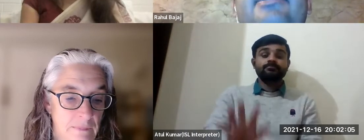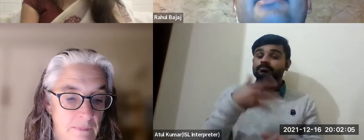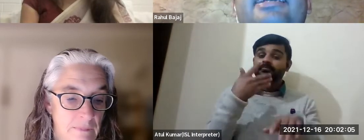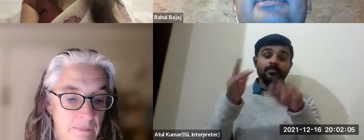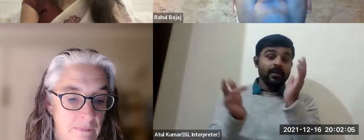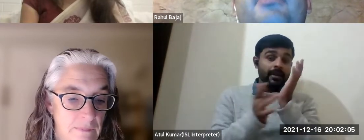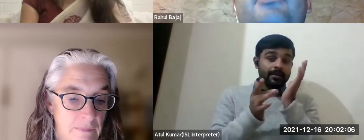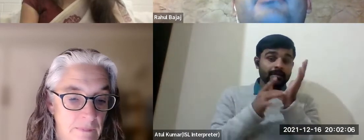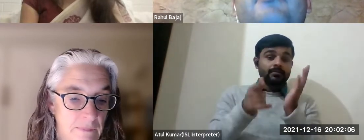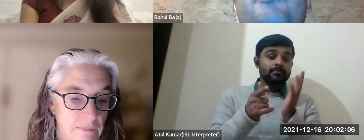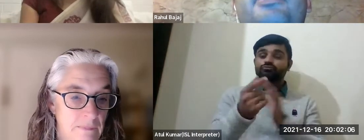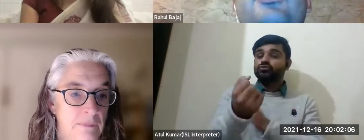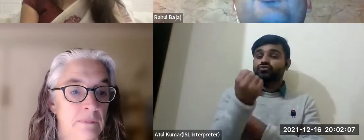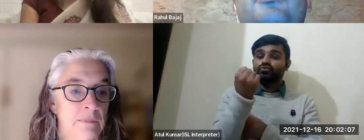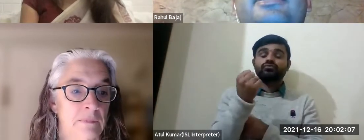technology has